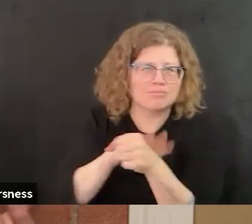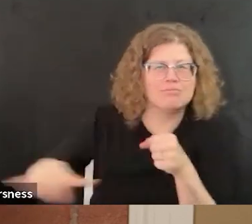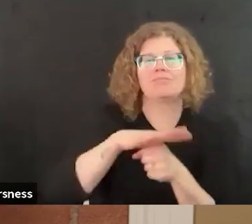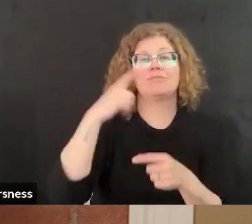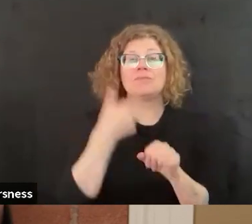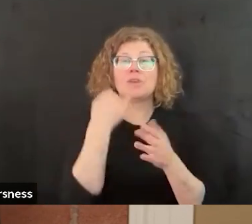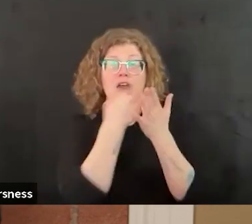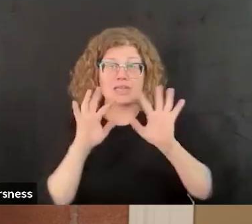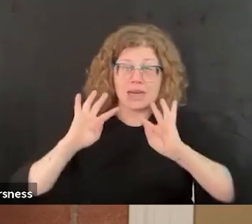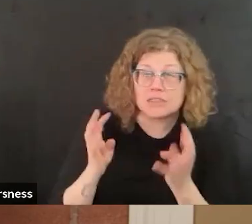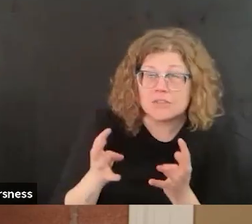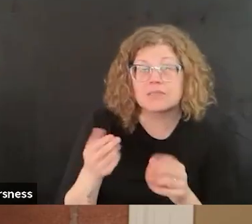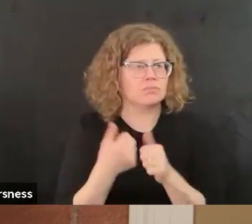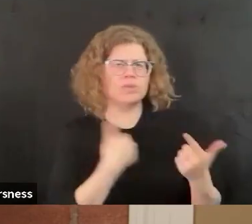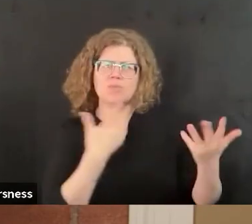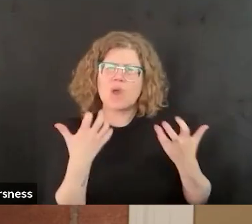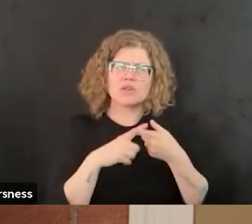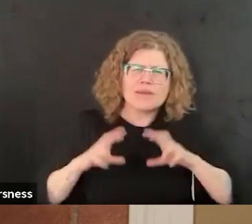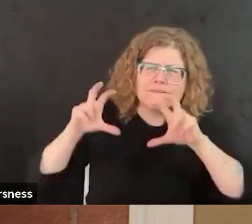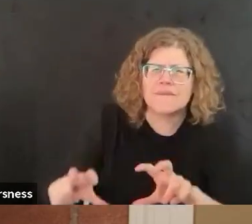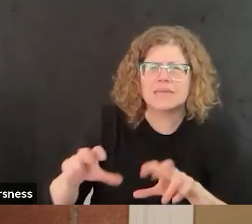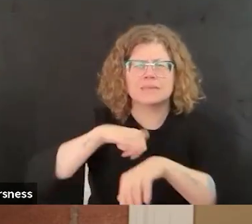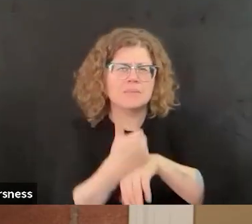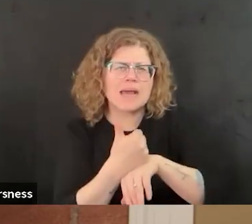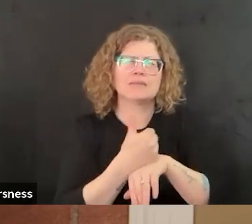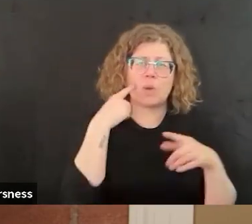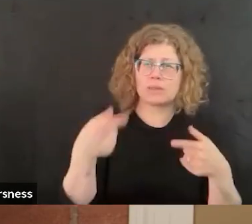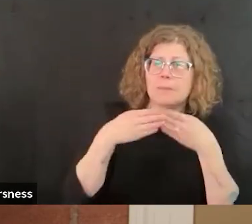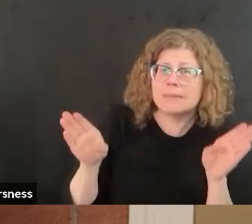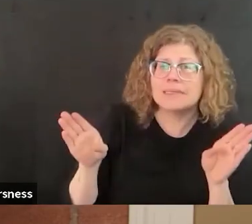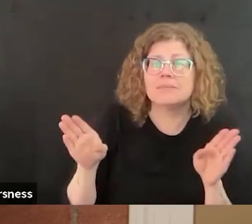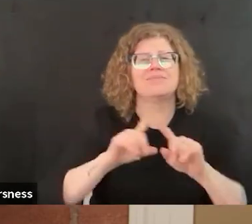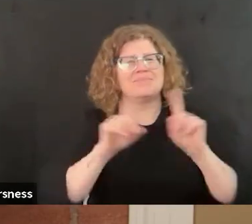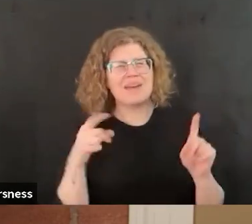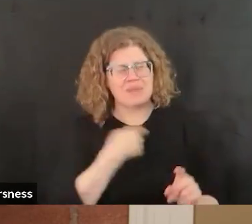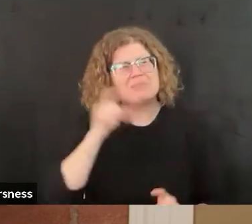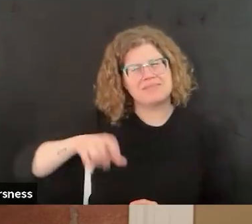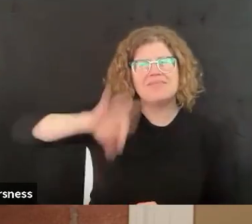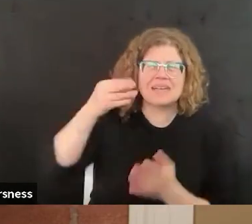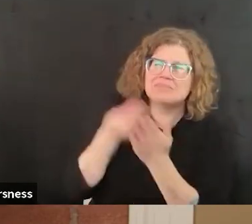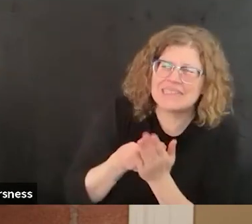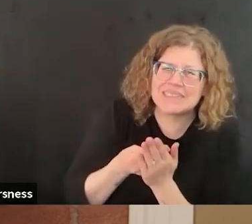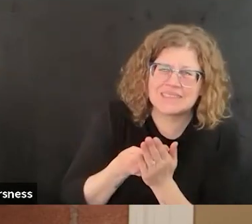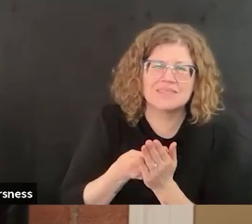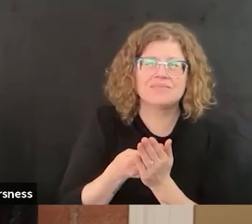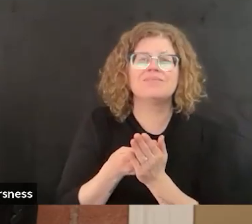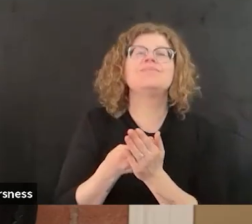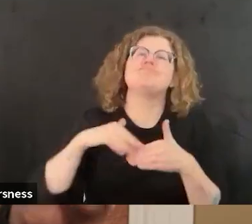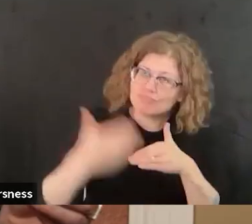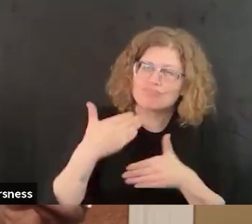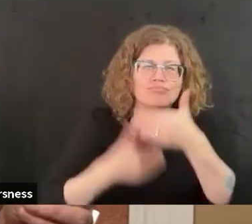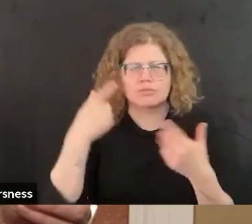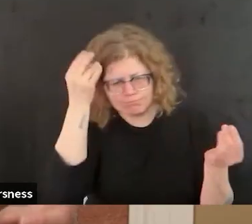artists themselves is they have an idea that they would like to implement and put into the public realm, but they need to go find money for it. So they